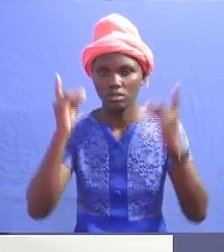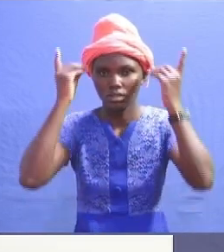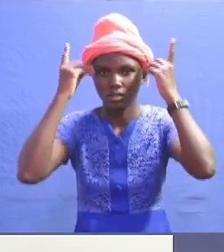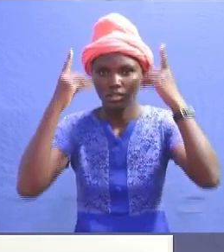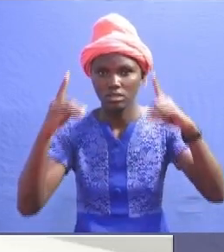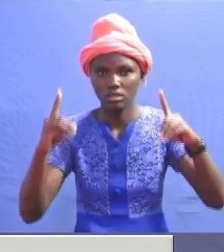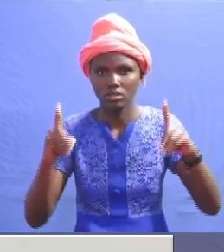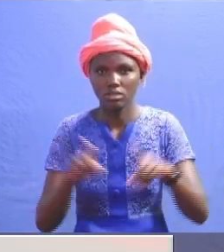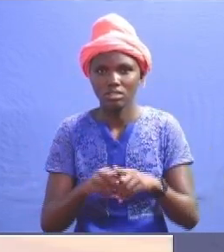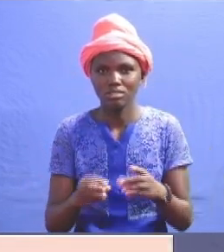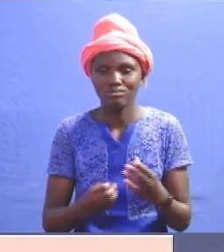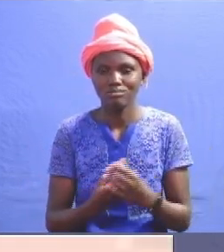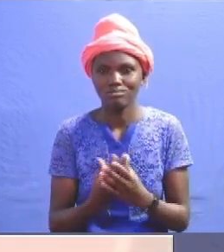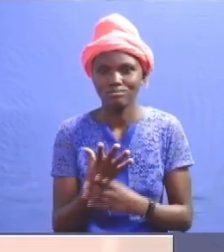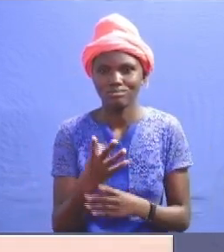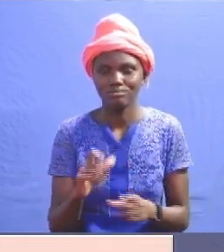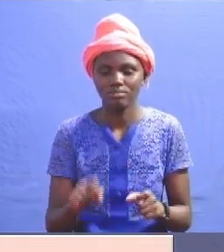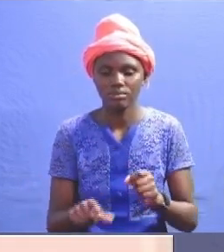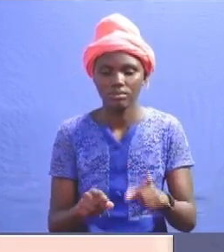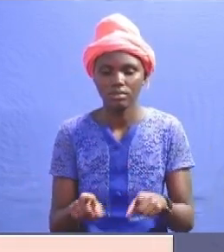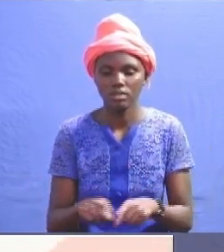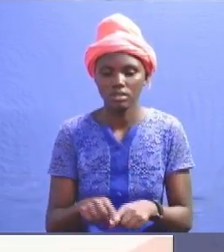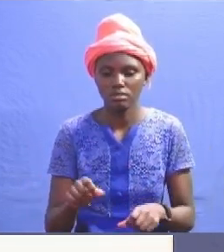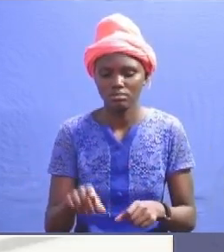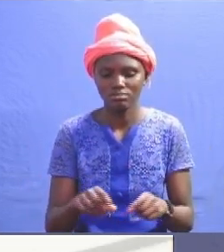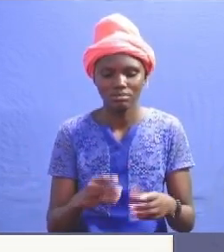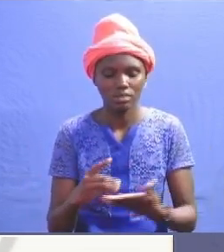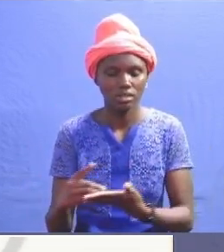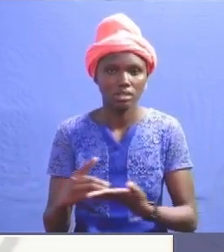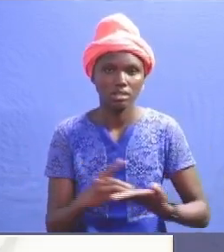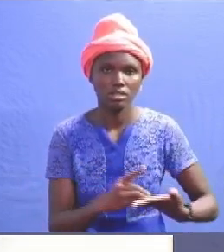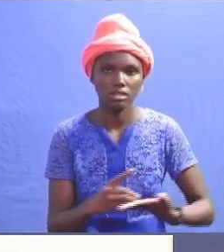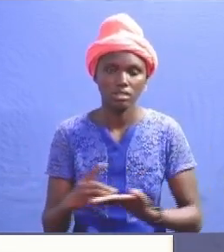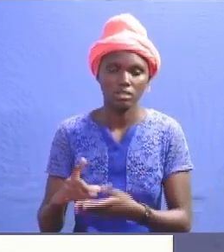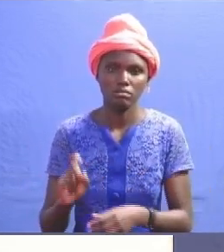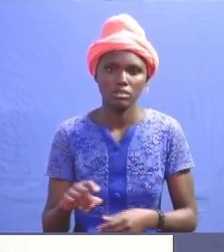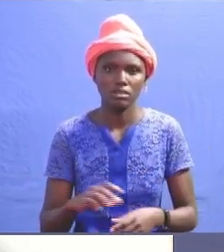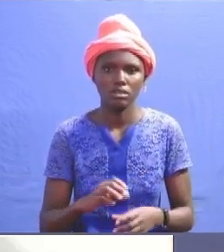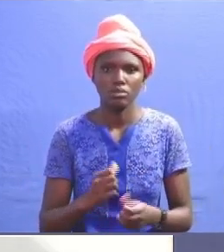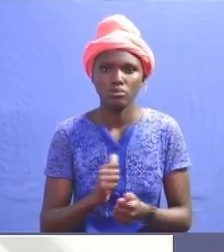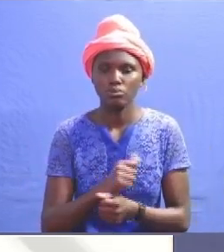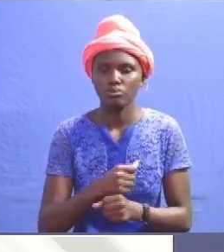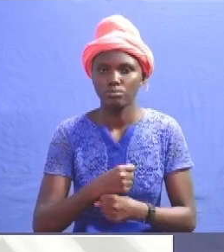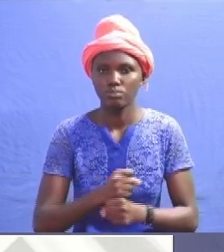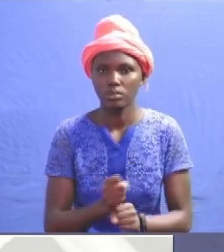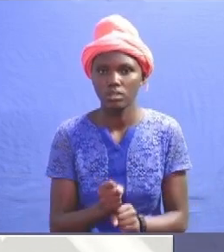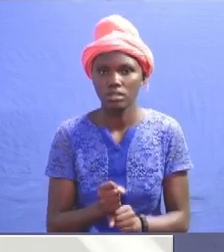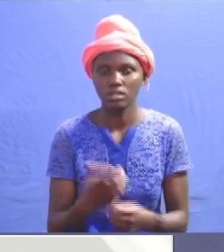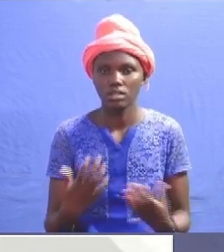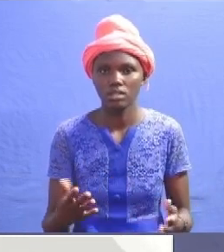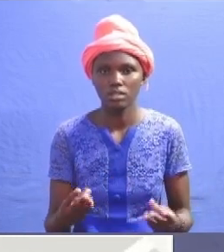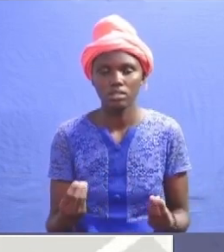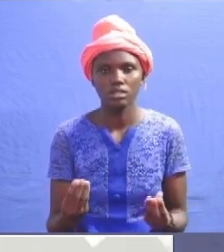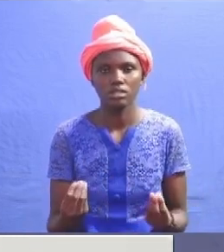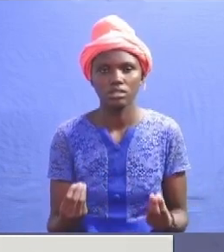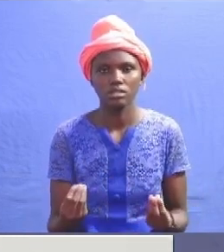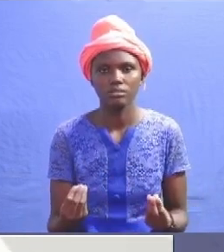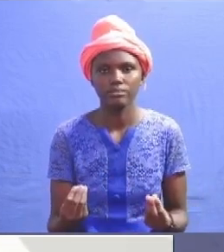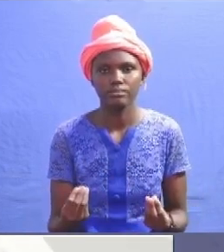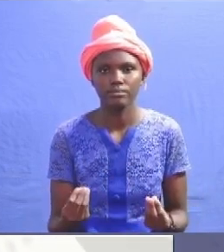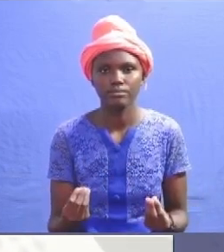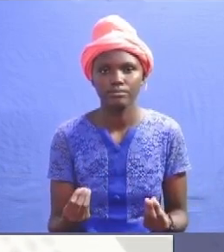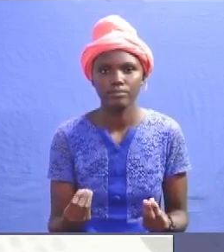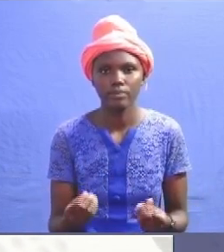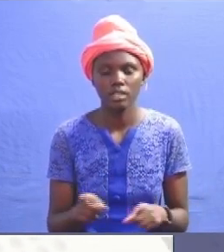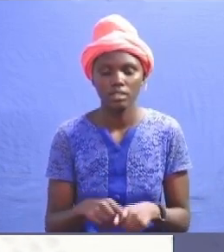transparent, inclusive dialogue. We can make significant strides towards